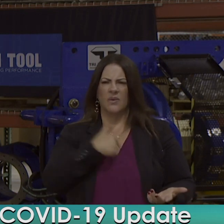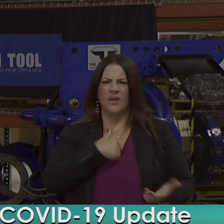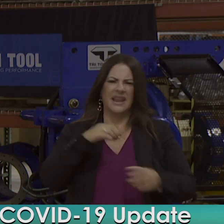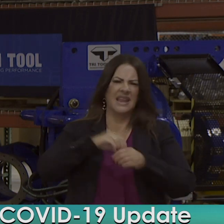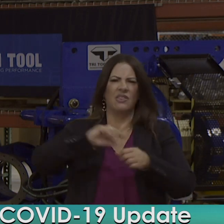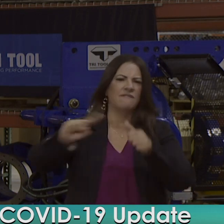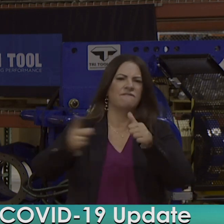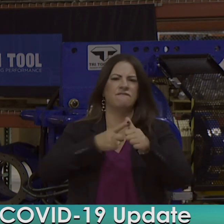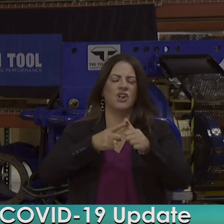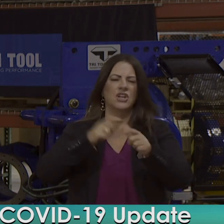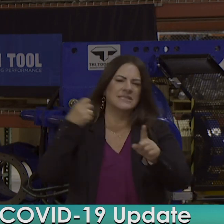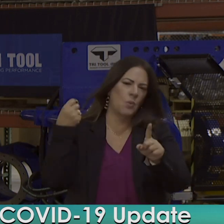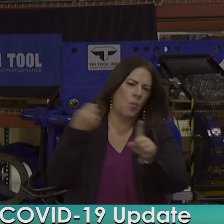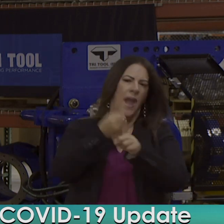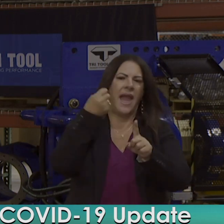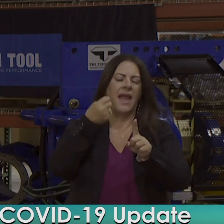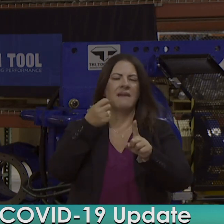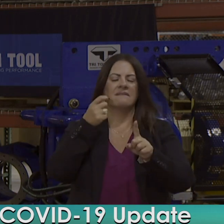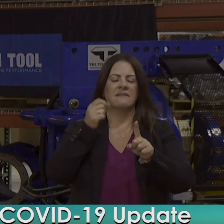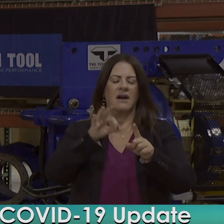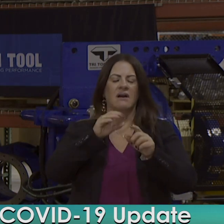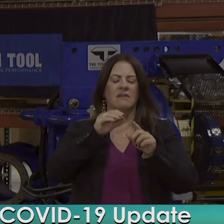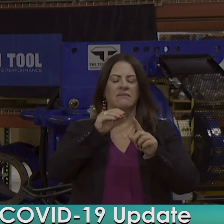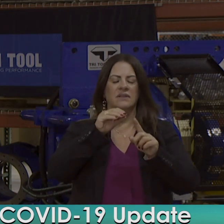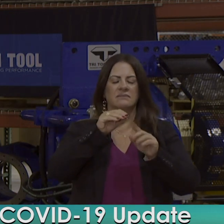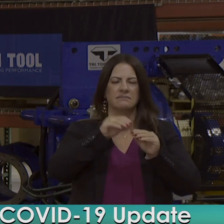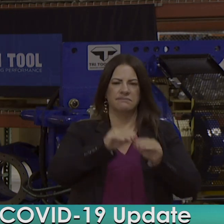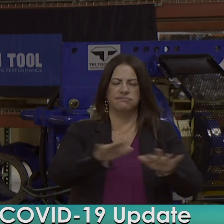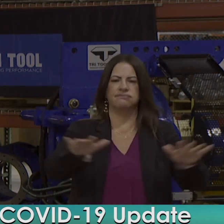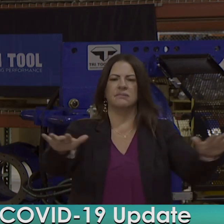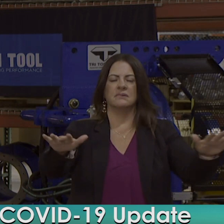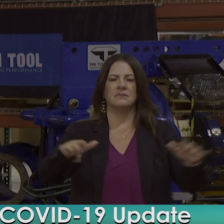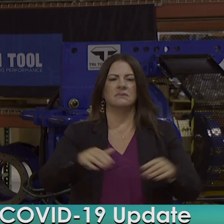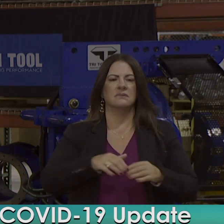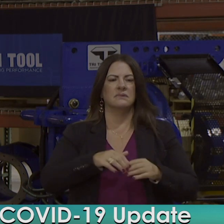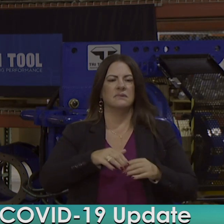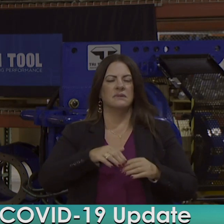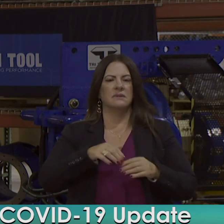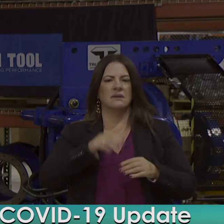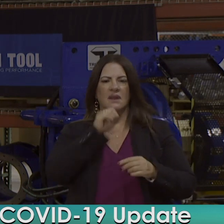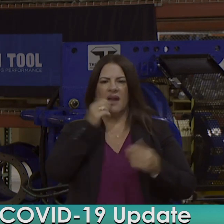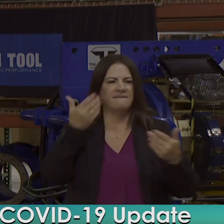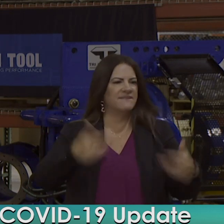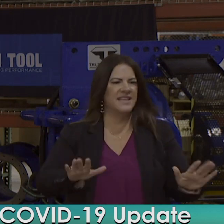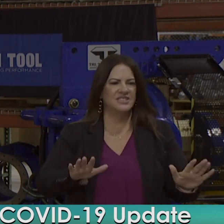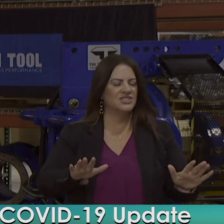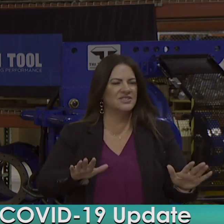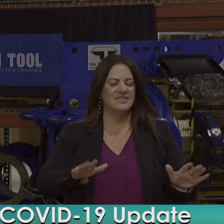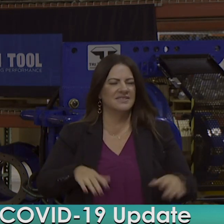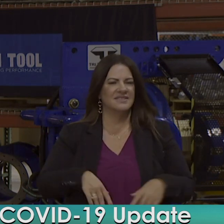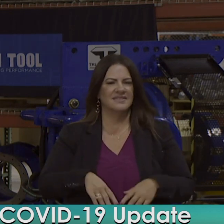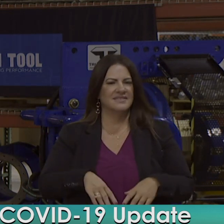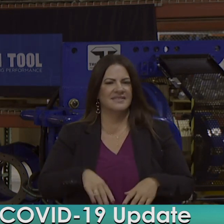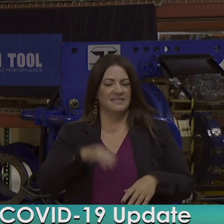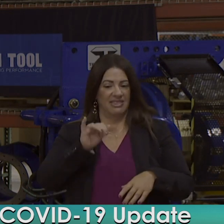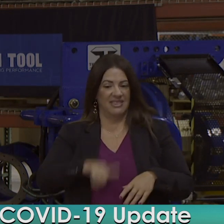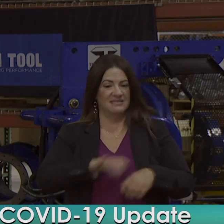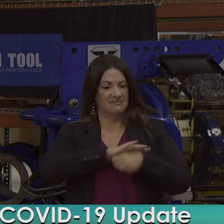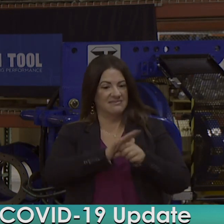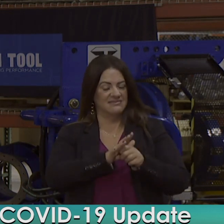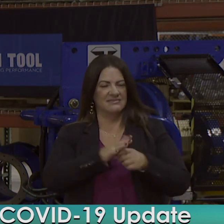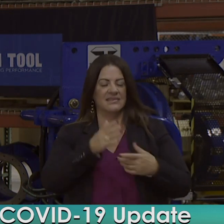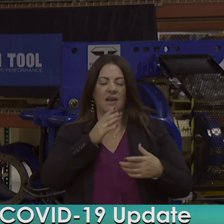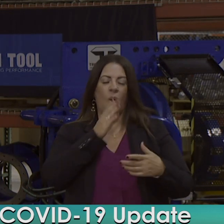wave of this pandemic. We are not out of the first wave. This disease does not take a summer